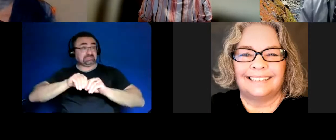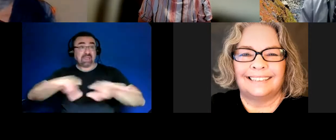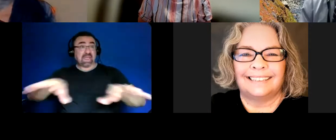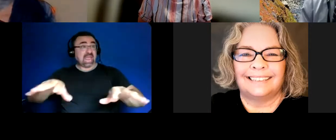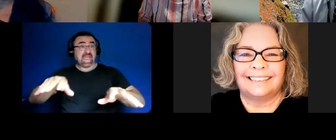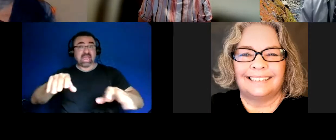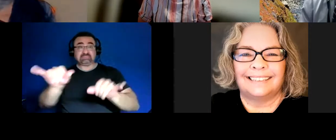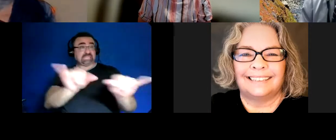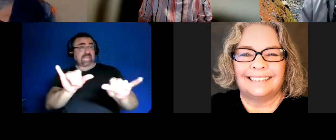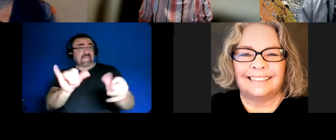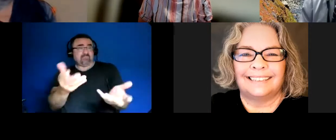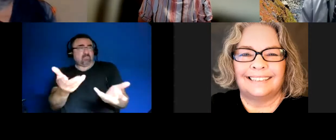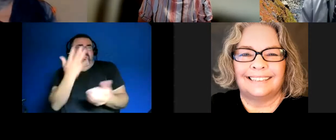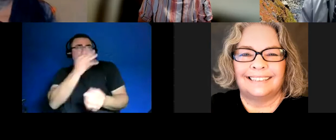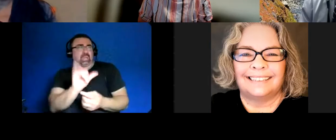we're doing testing?